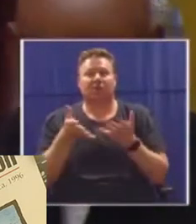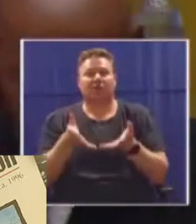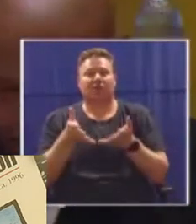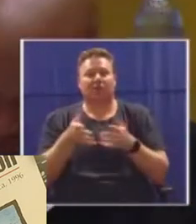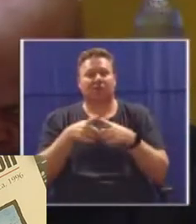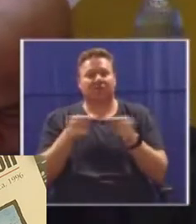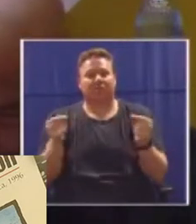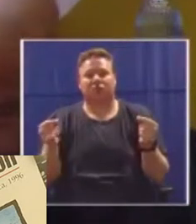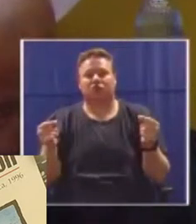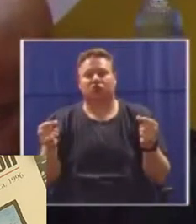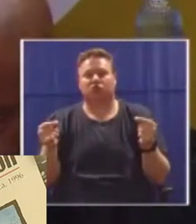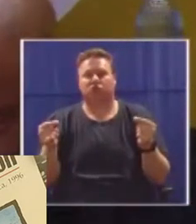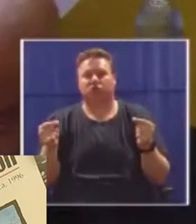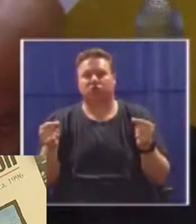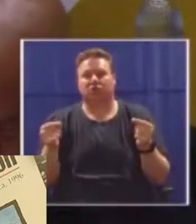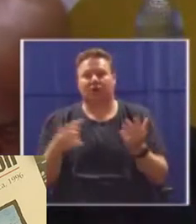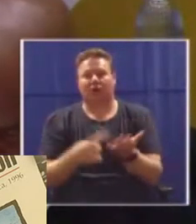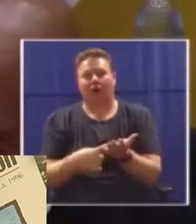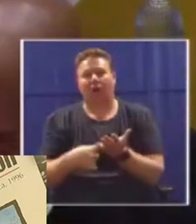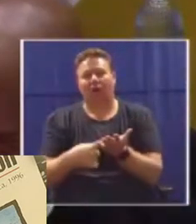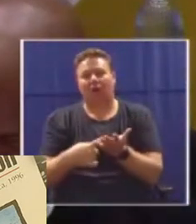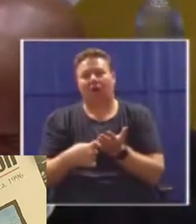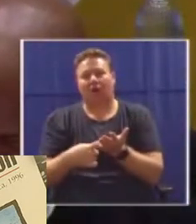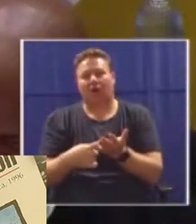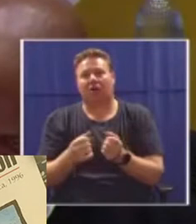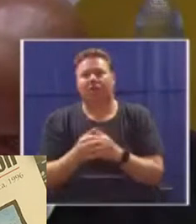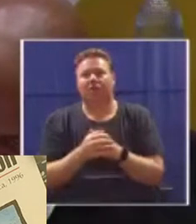members, concludes the debate.